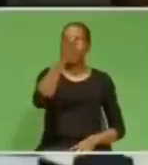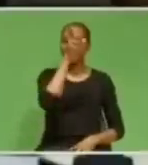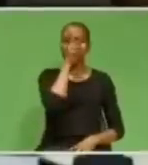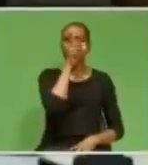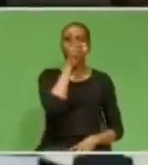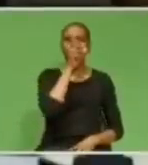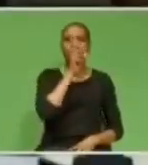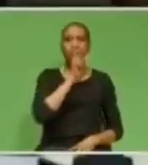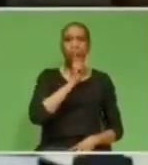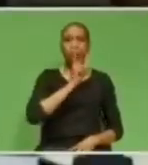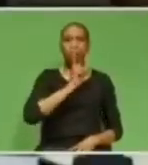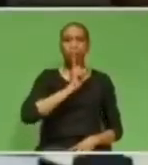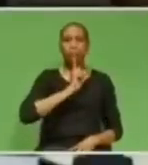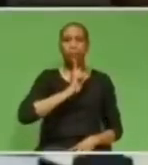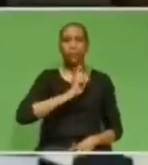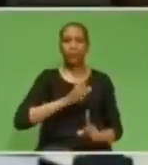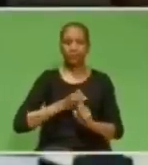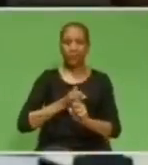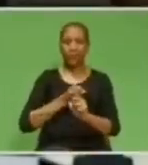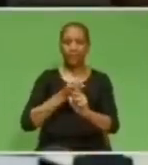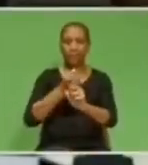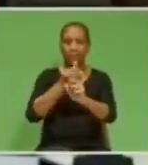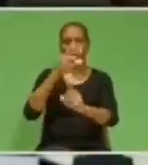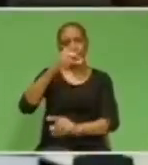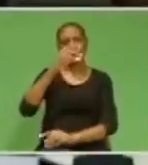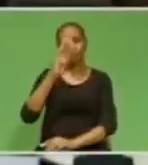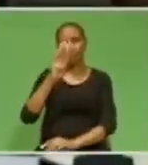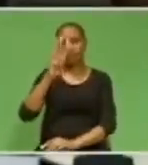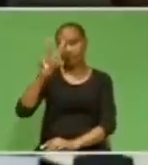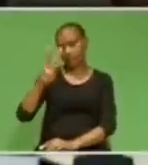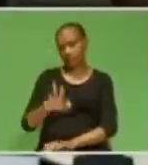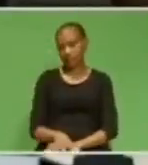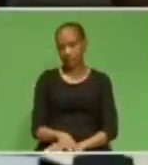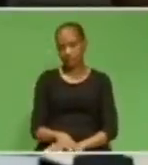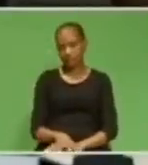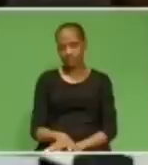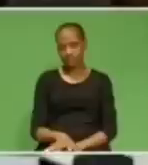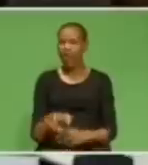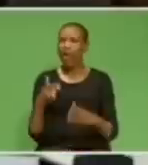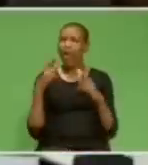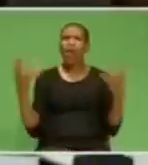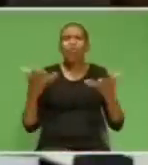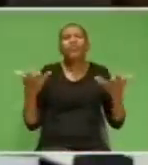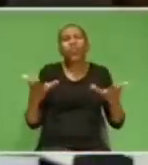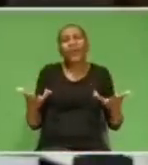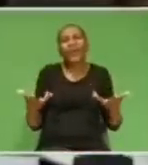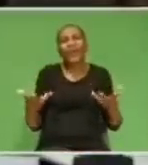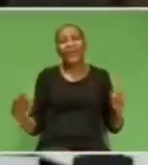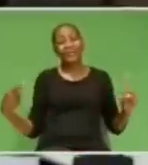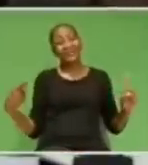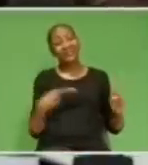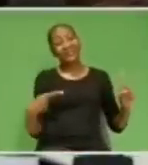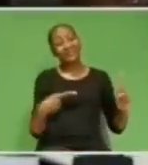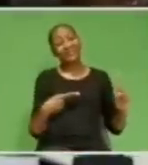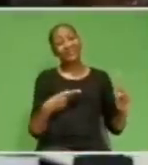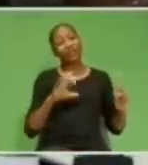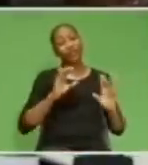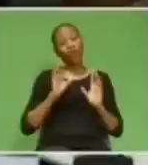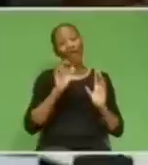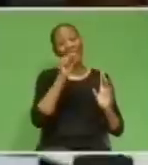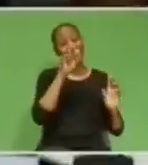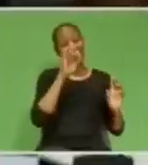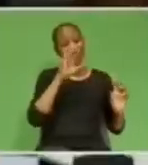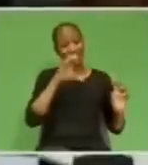nothing against fighting GBV. What hope when his party